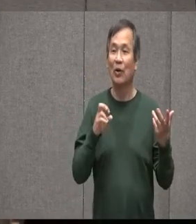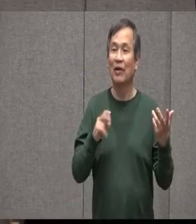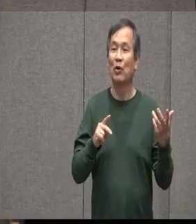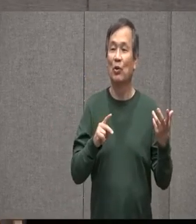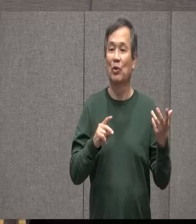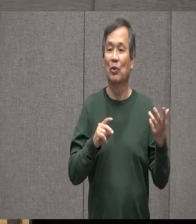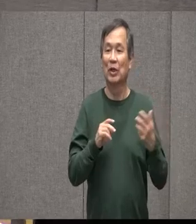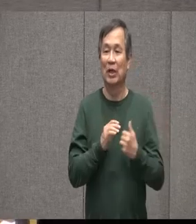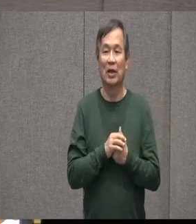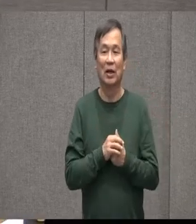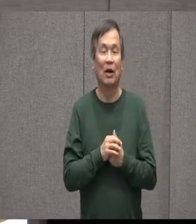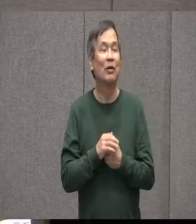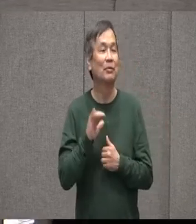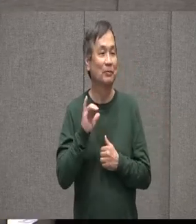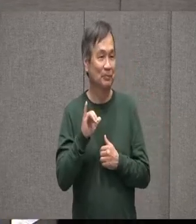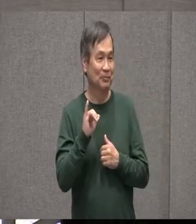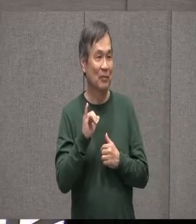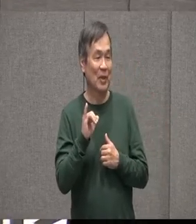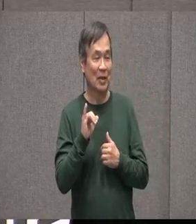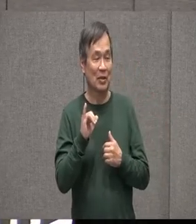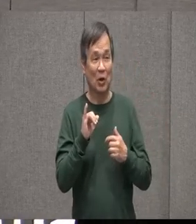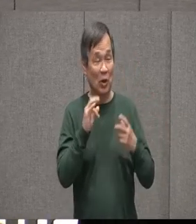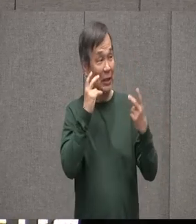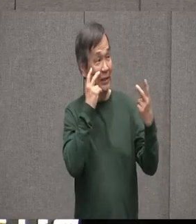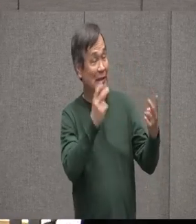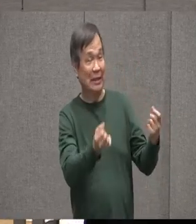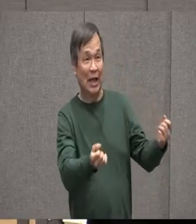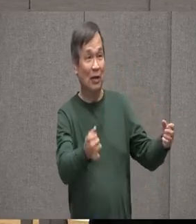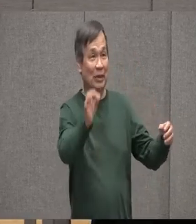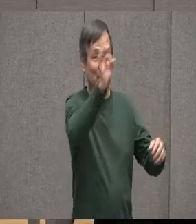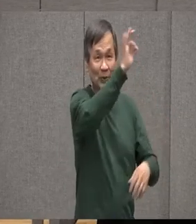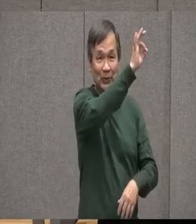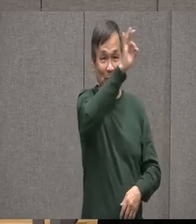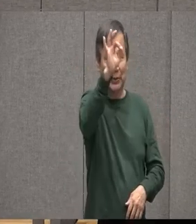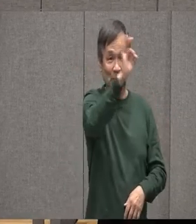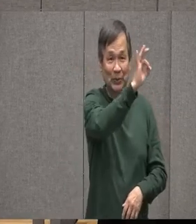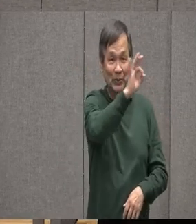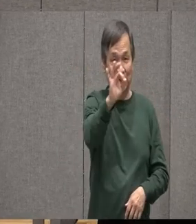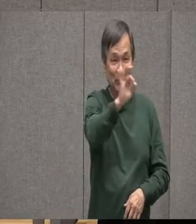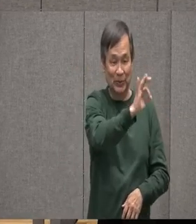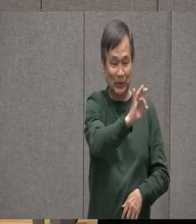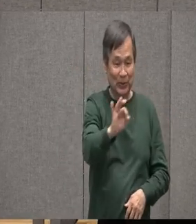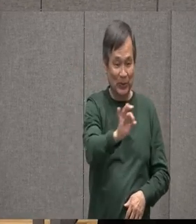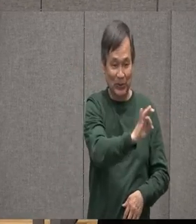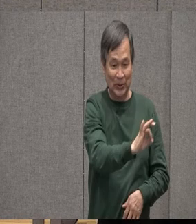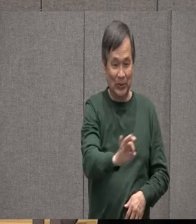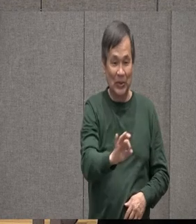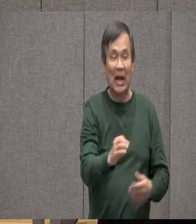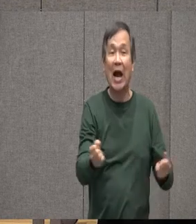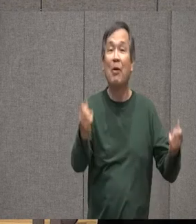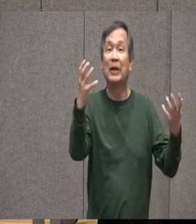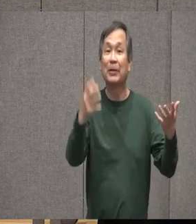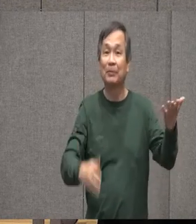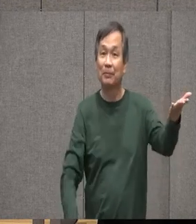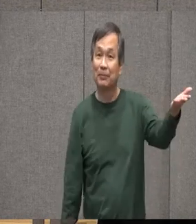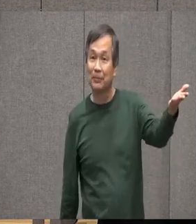groups. How many groups do you see? And how many in each group?